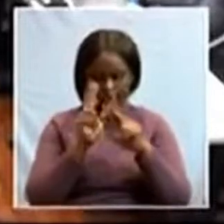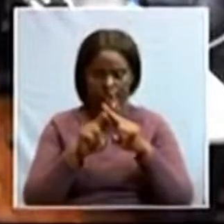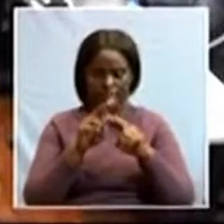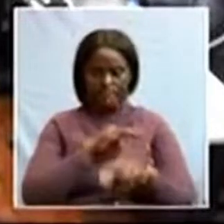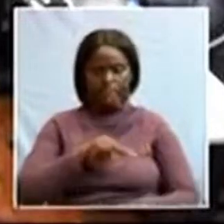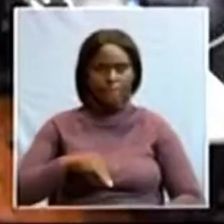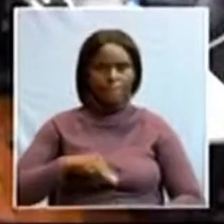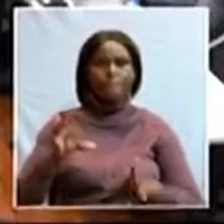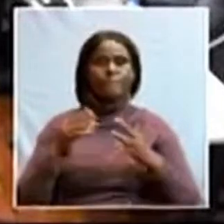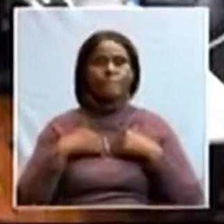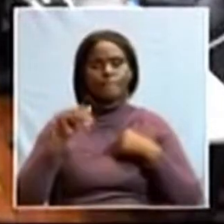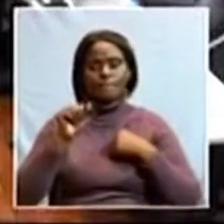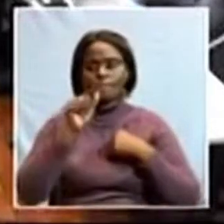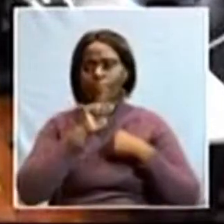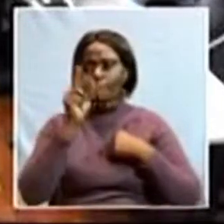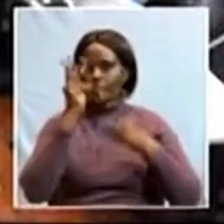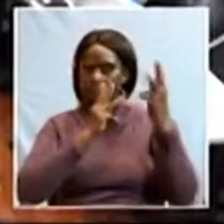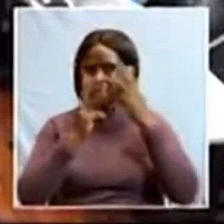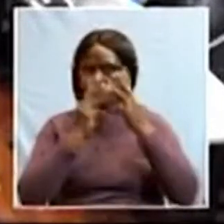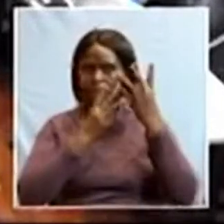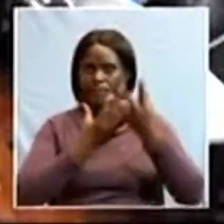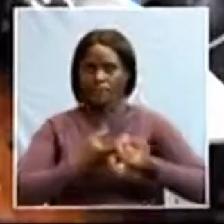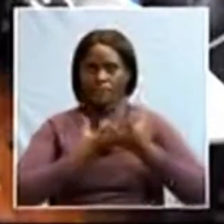acknowledge the concerns that have been made that